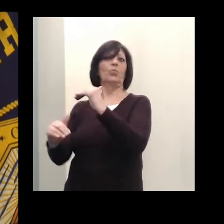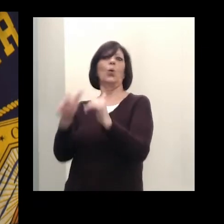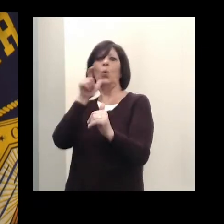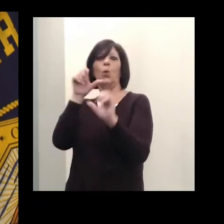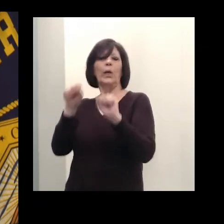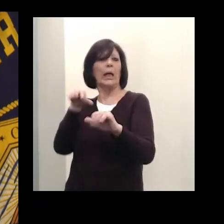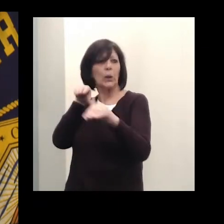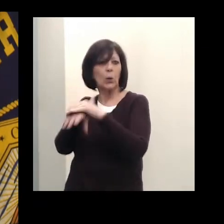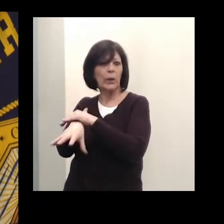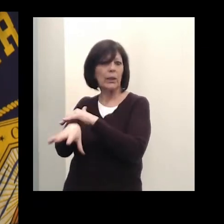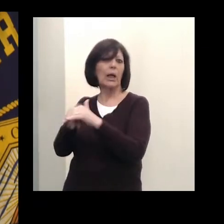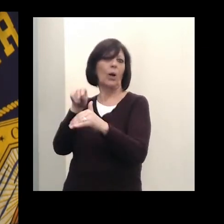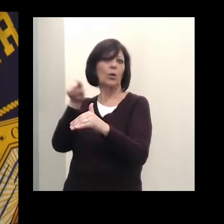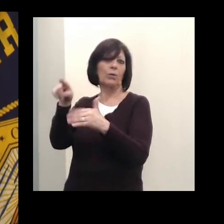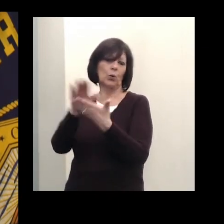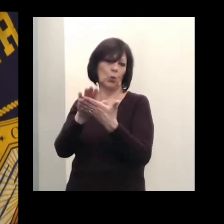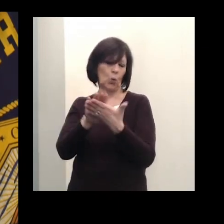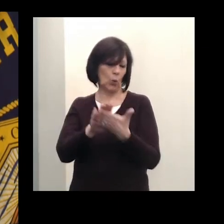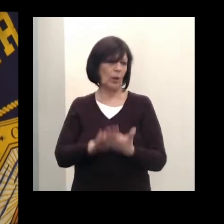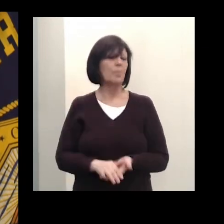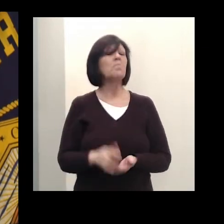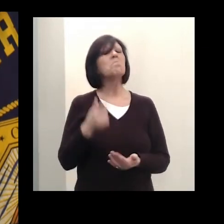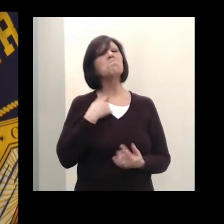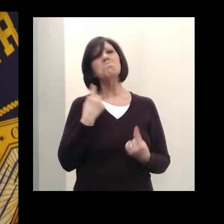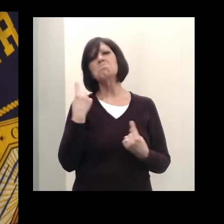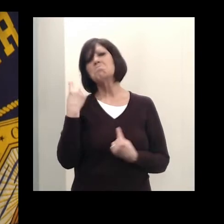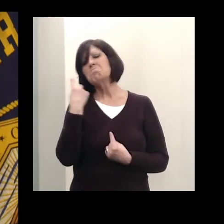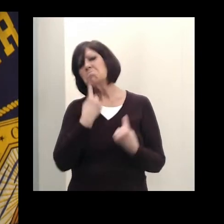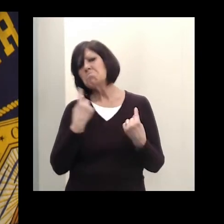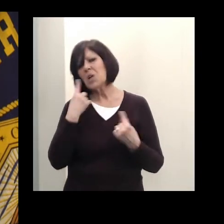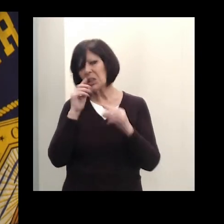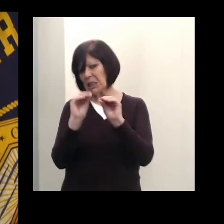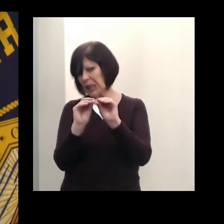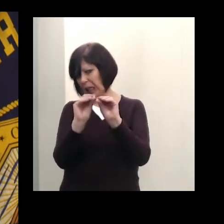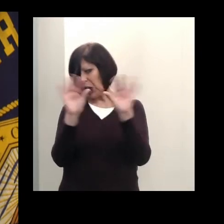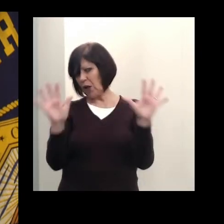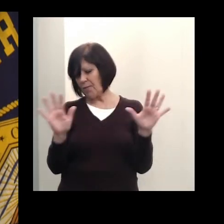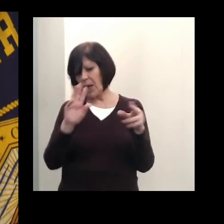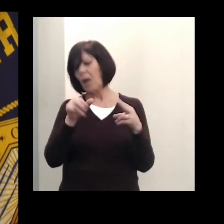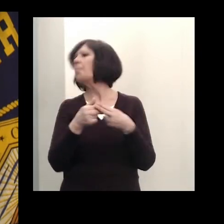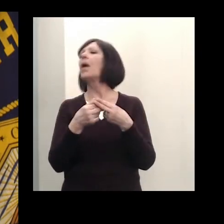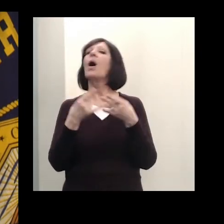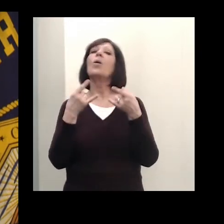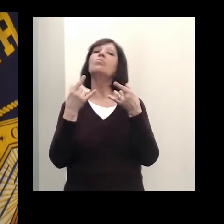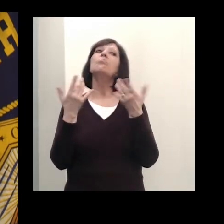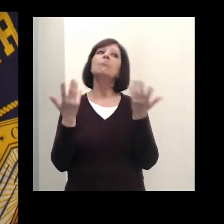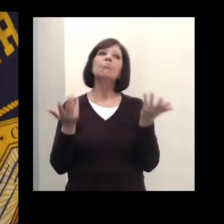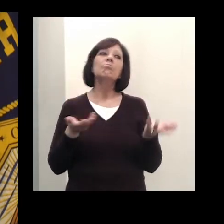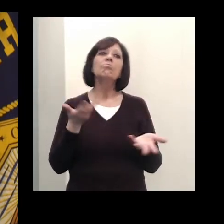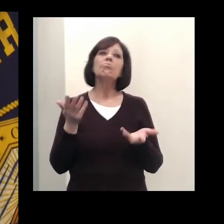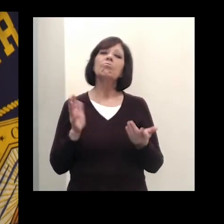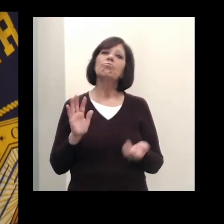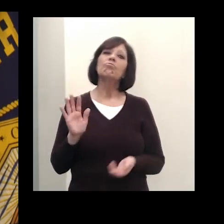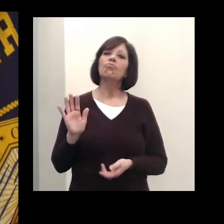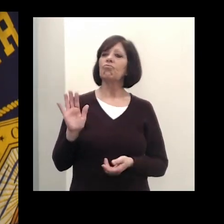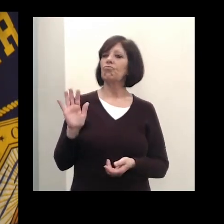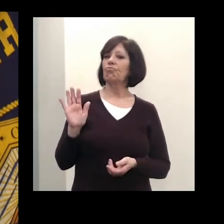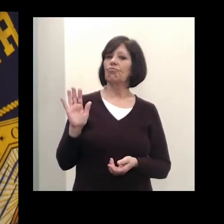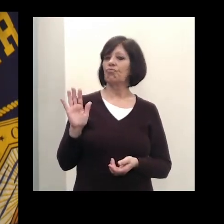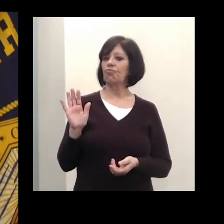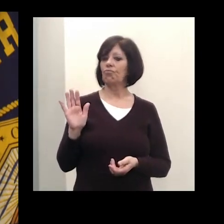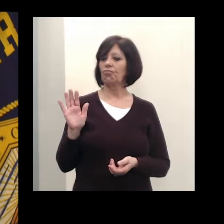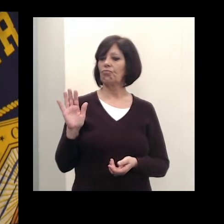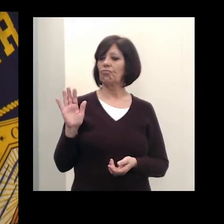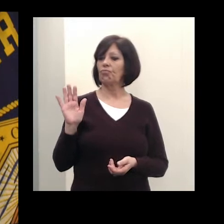can come out. So I just was interested in some clarification on the extent to which your executive